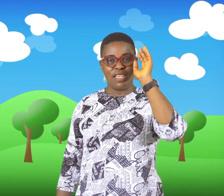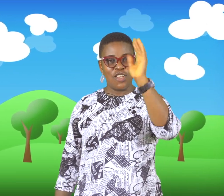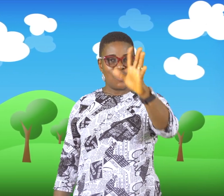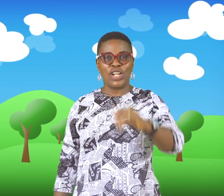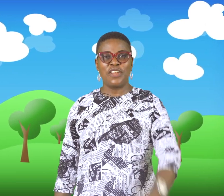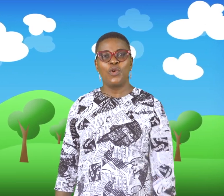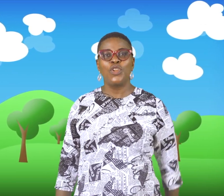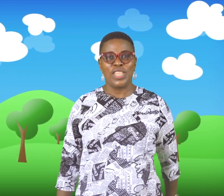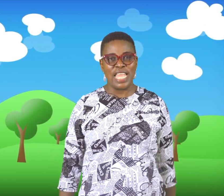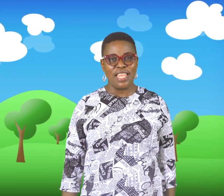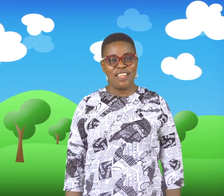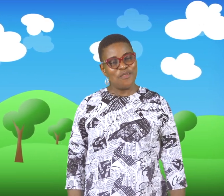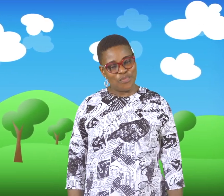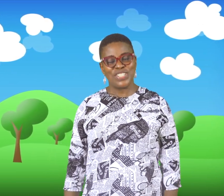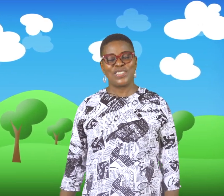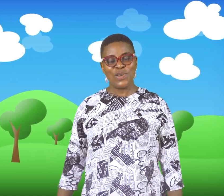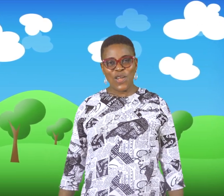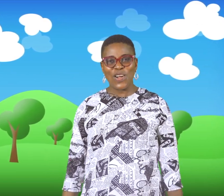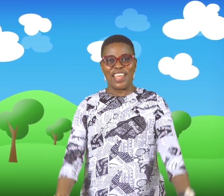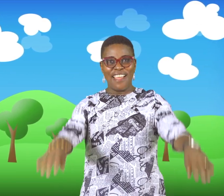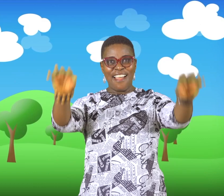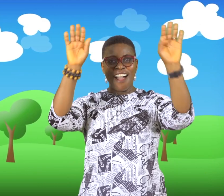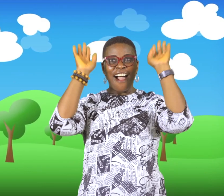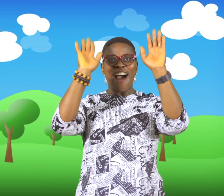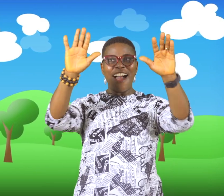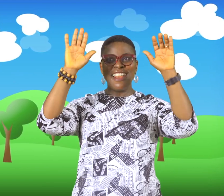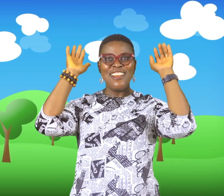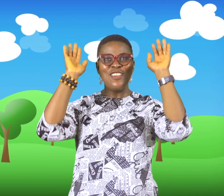long as you can hold on there. Praise the Lord.